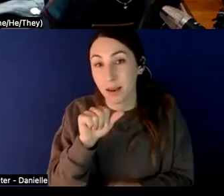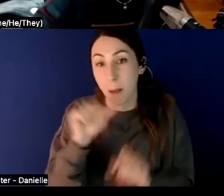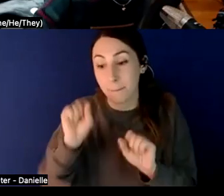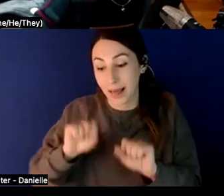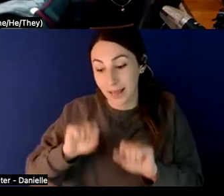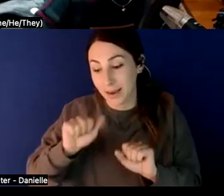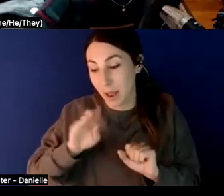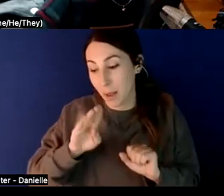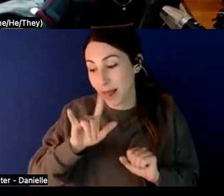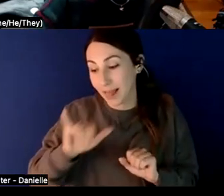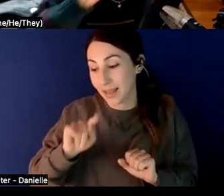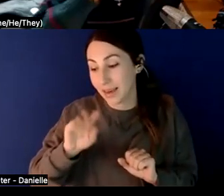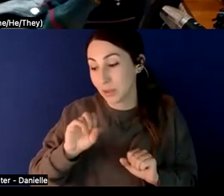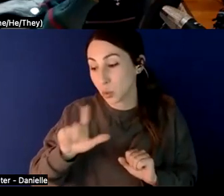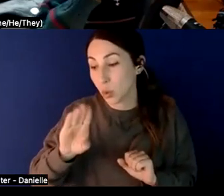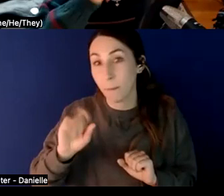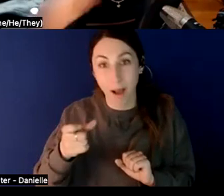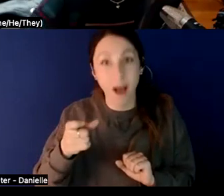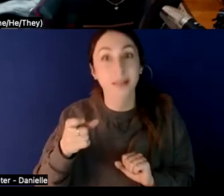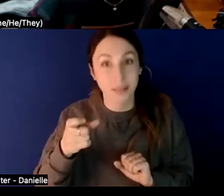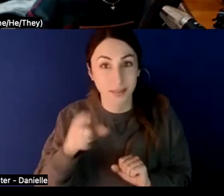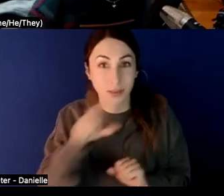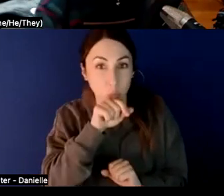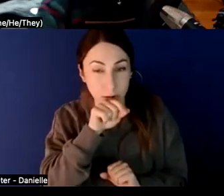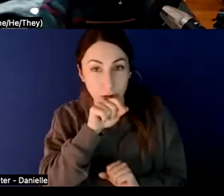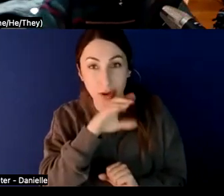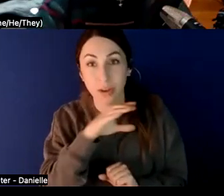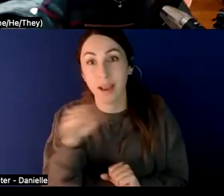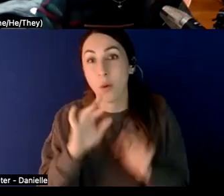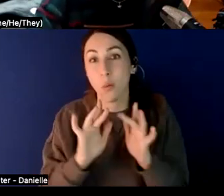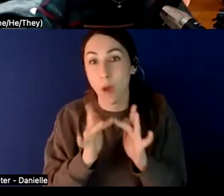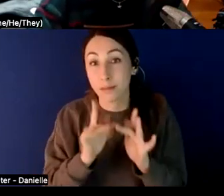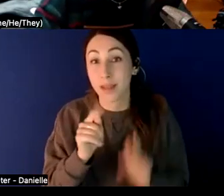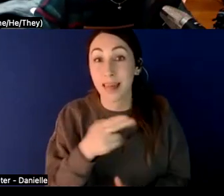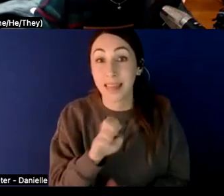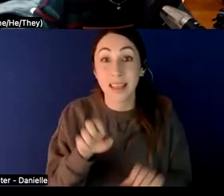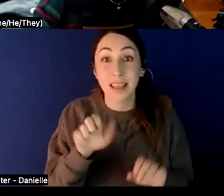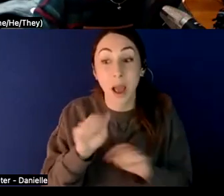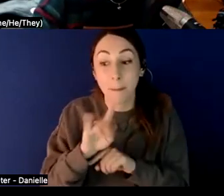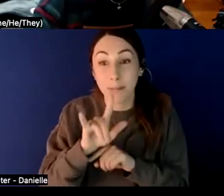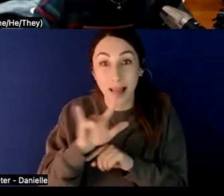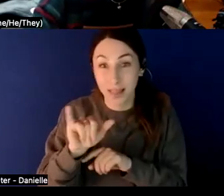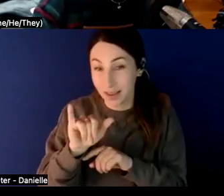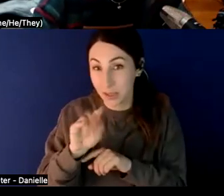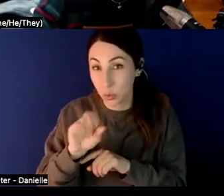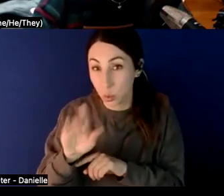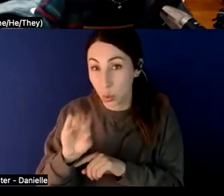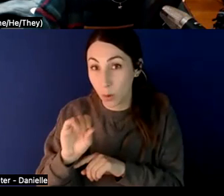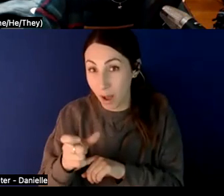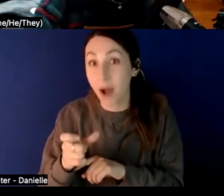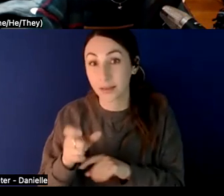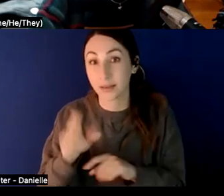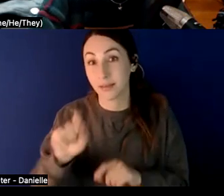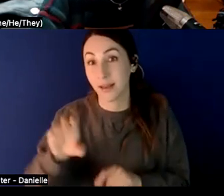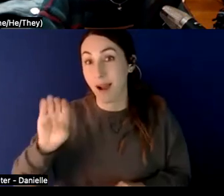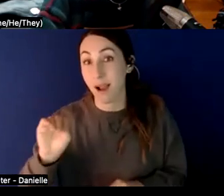the website is theabilitytoolbox.com. I am always looking for writers. I do have paid opportunities if you would like to be